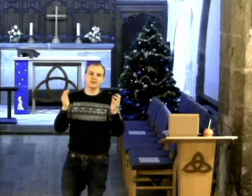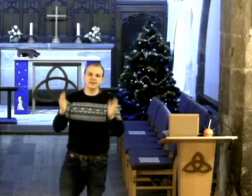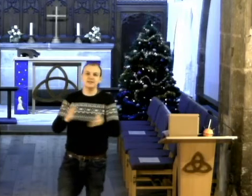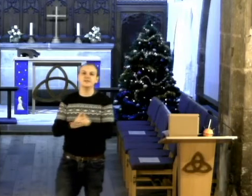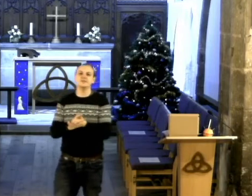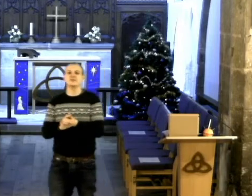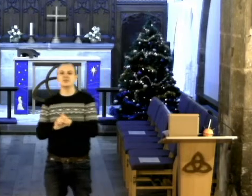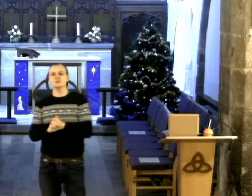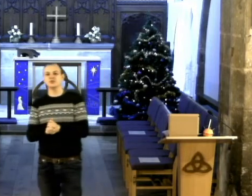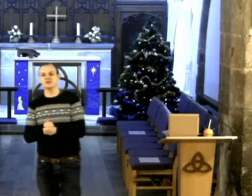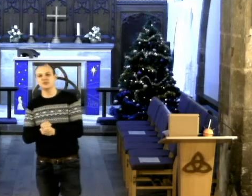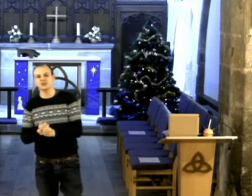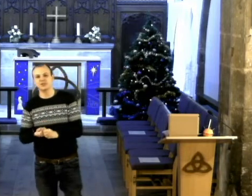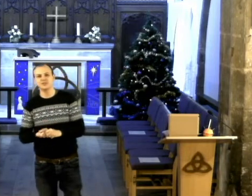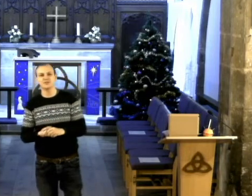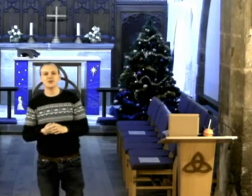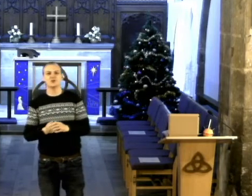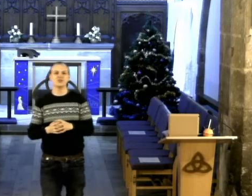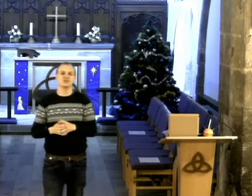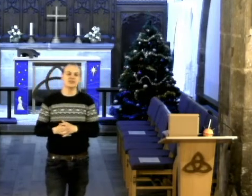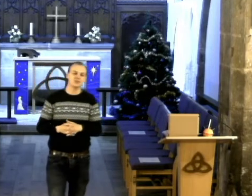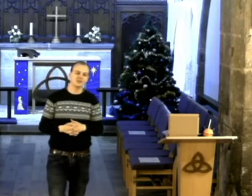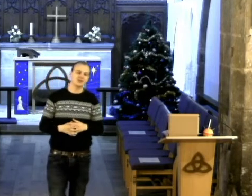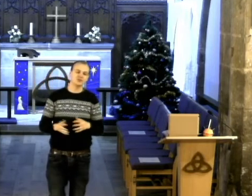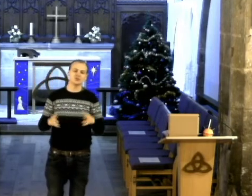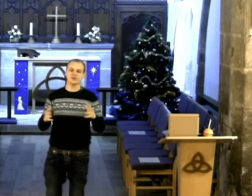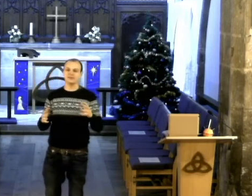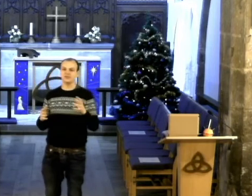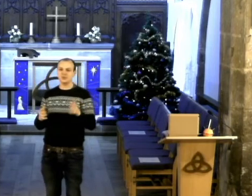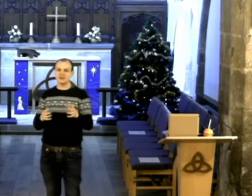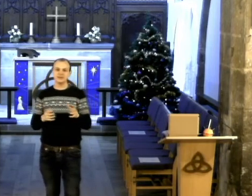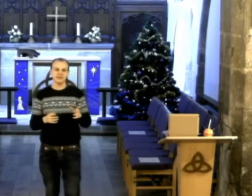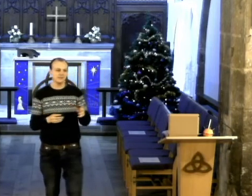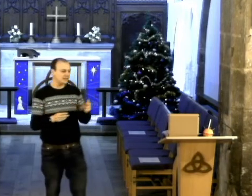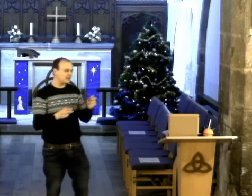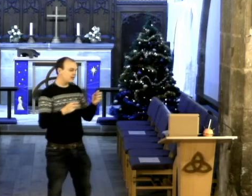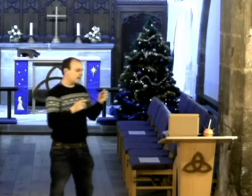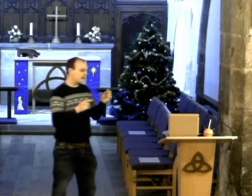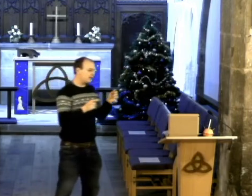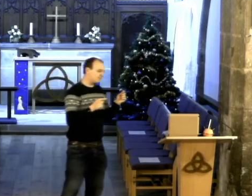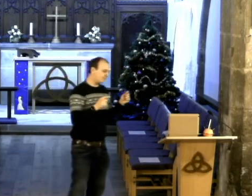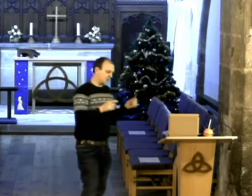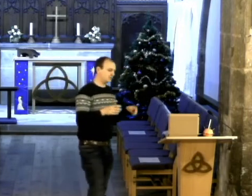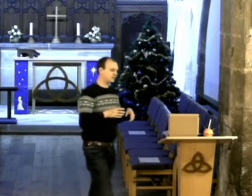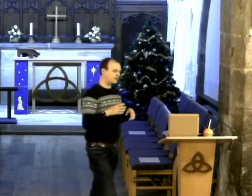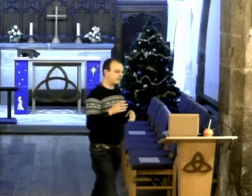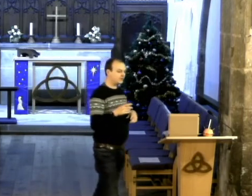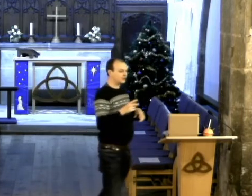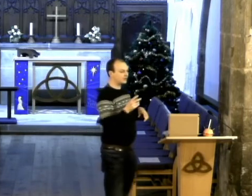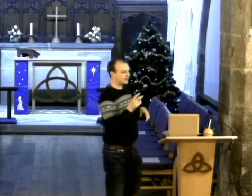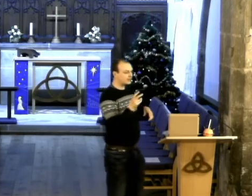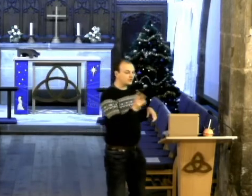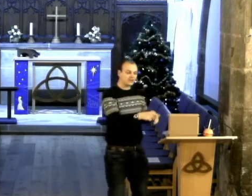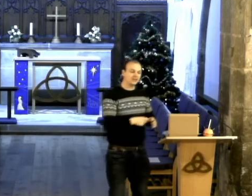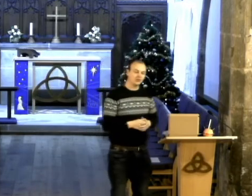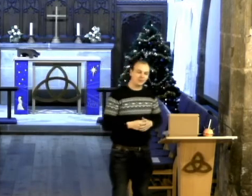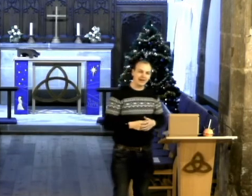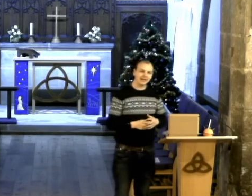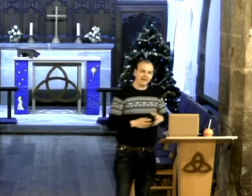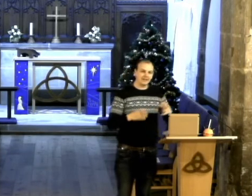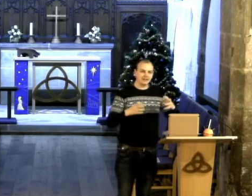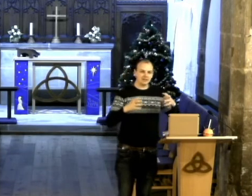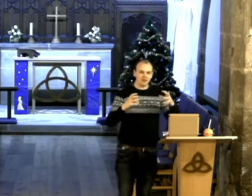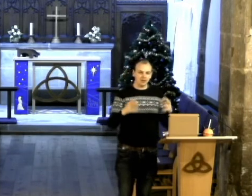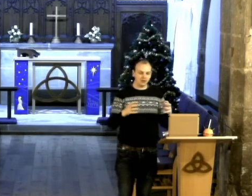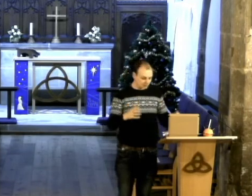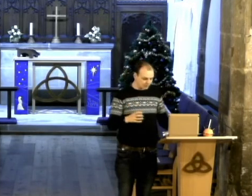So thank you so much for joining us for our Christingle Service 2020. But if you've got a Christingle